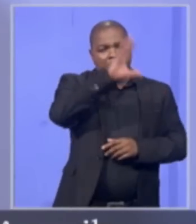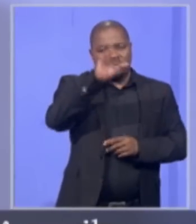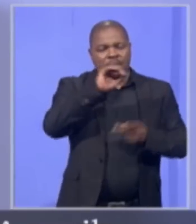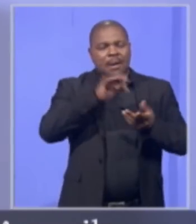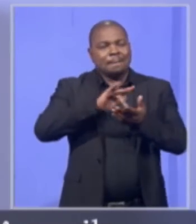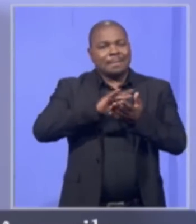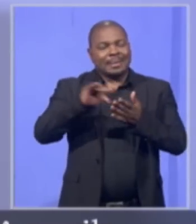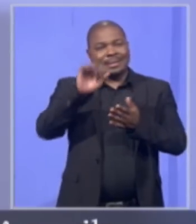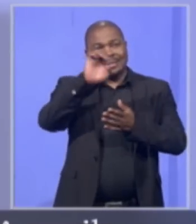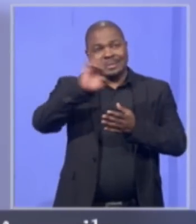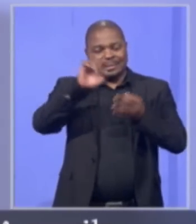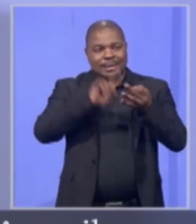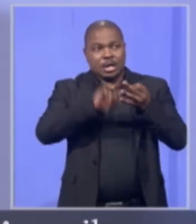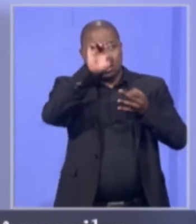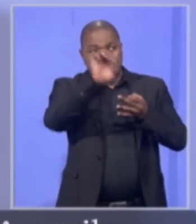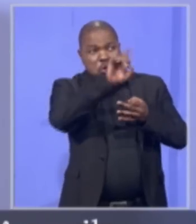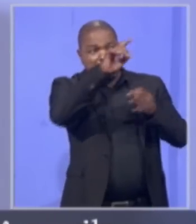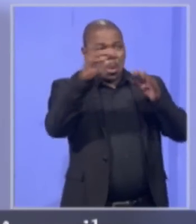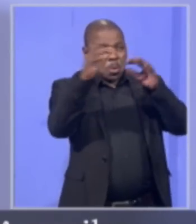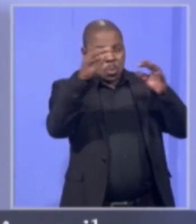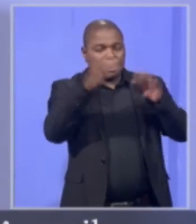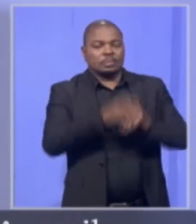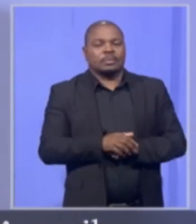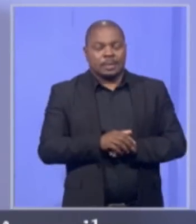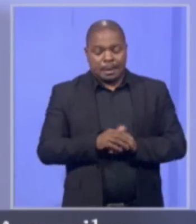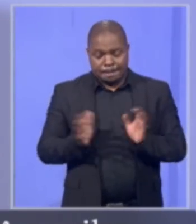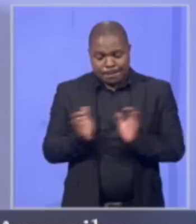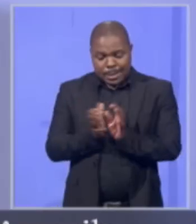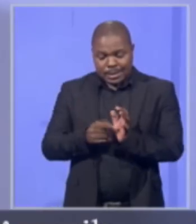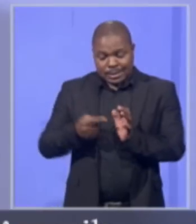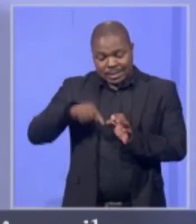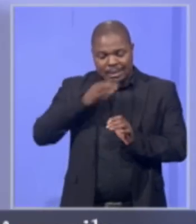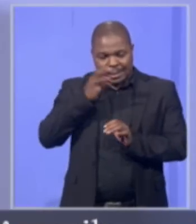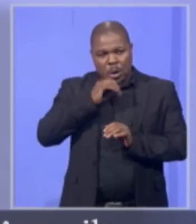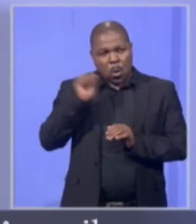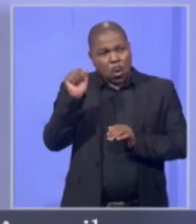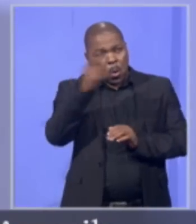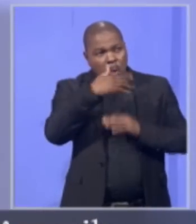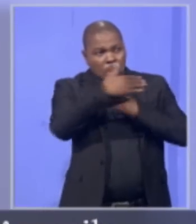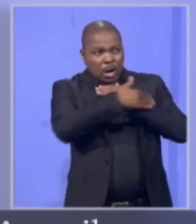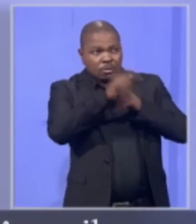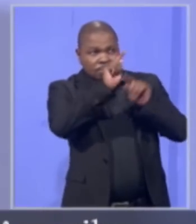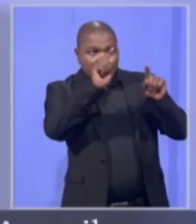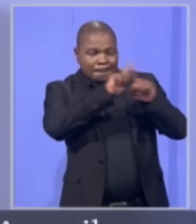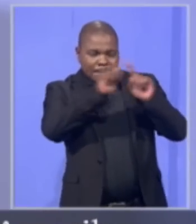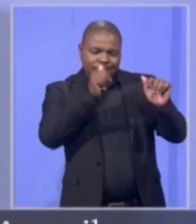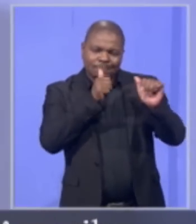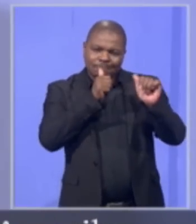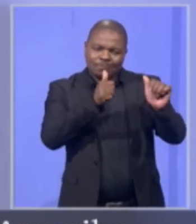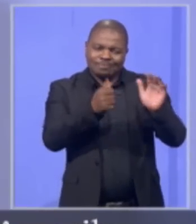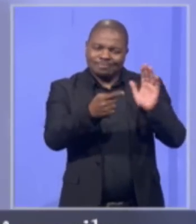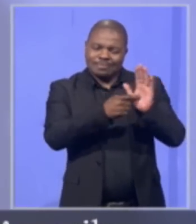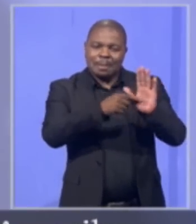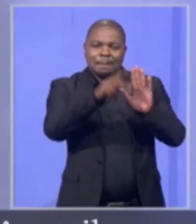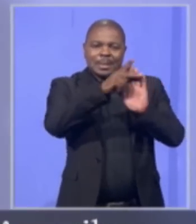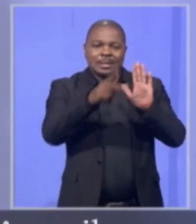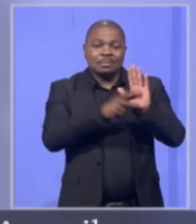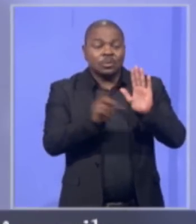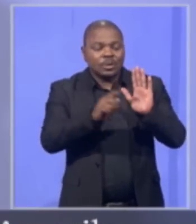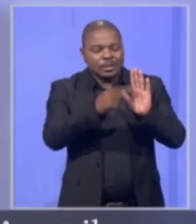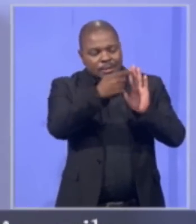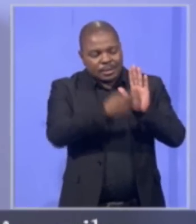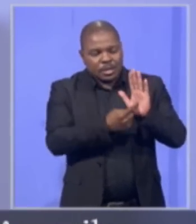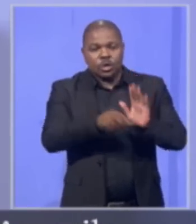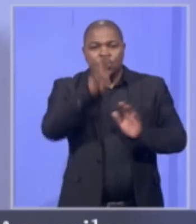and Europe, the meeting reiterated that all states must act in a manner consistent with the purpose and principles of the